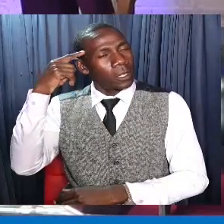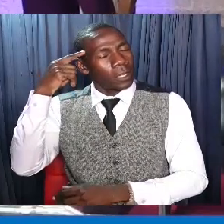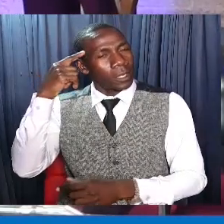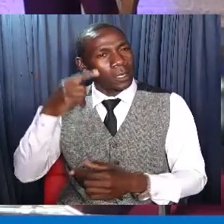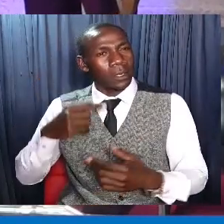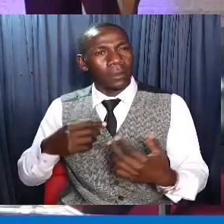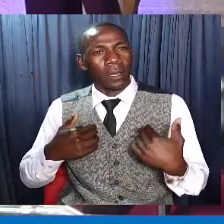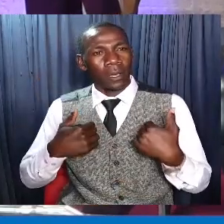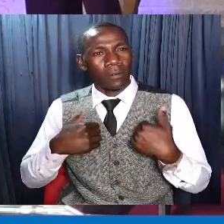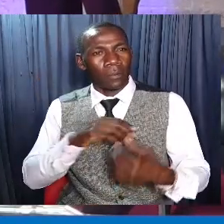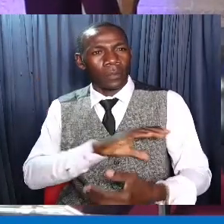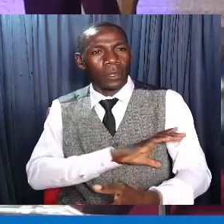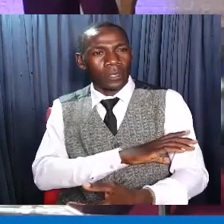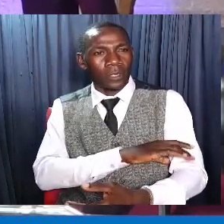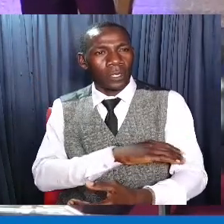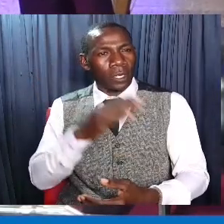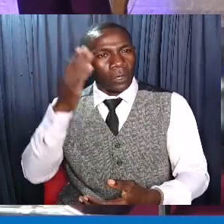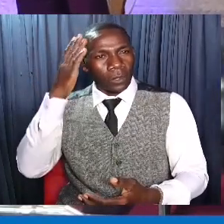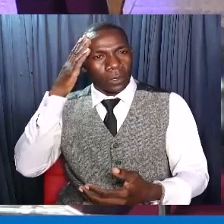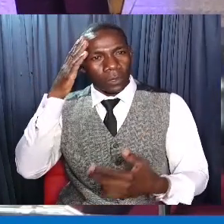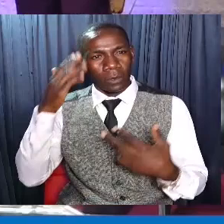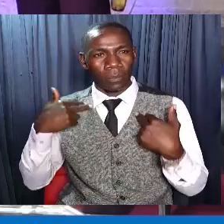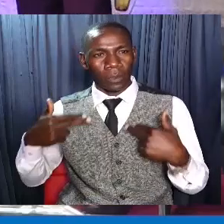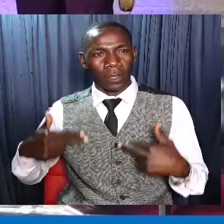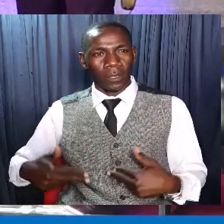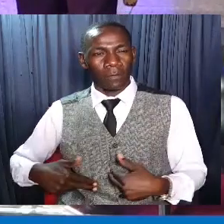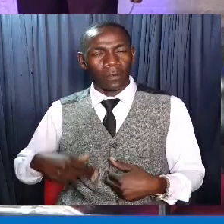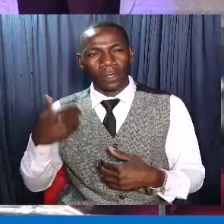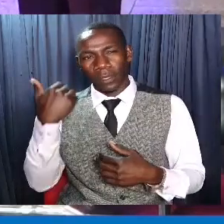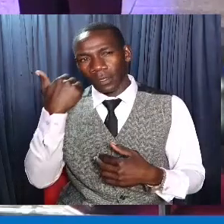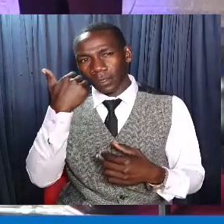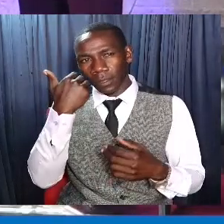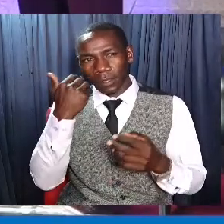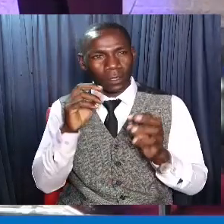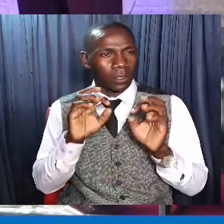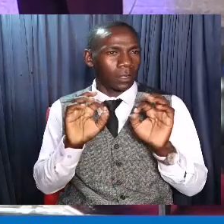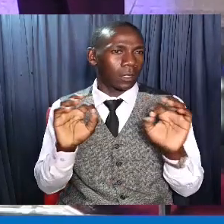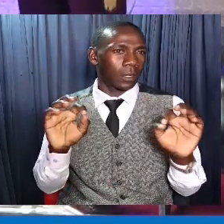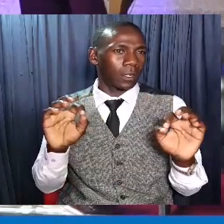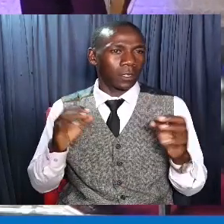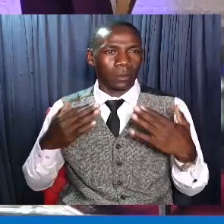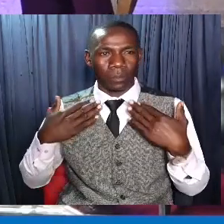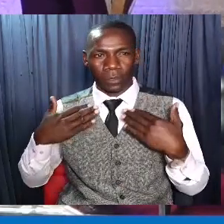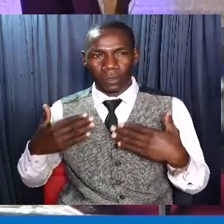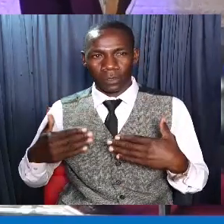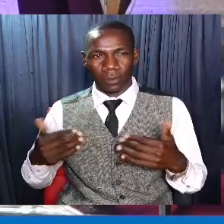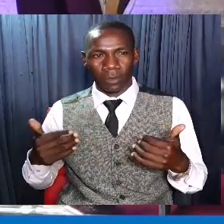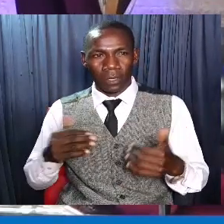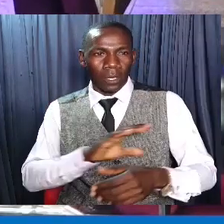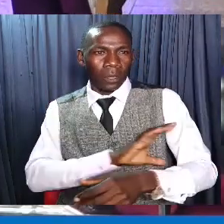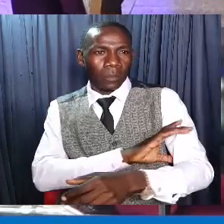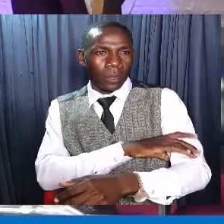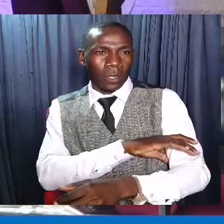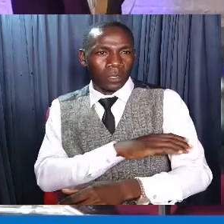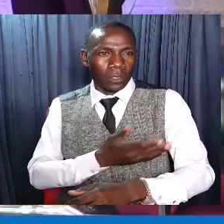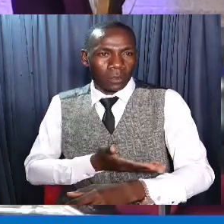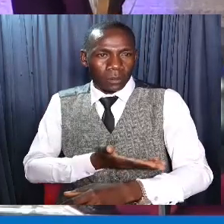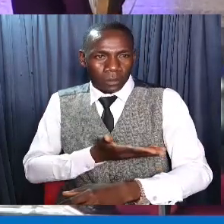had the pressure high. Yeye anajua ni mzima, haumwi hata viungo. He's very much okay, no organ is that well. Pressure iko juu. But now the pressure is